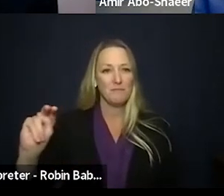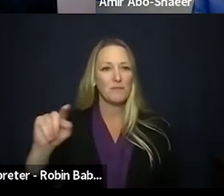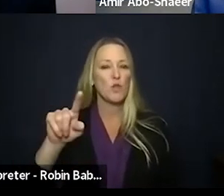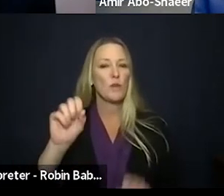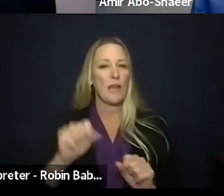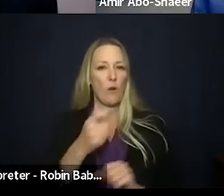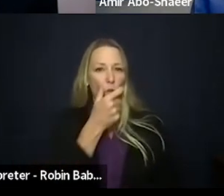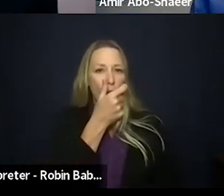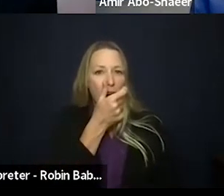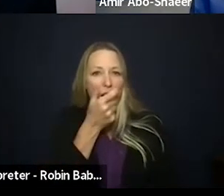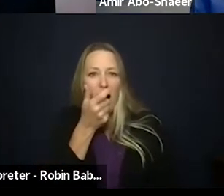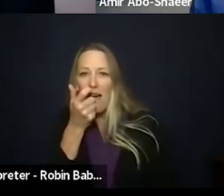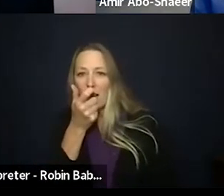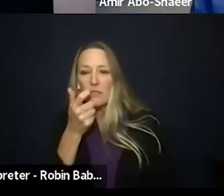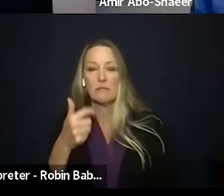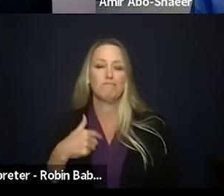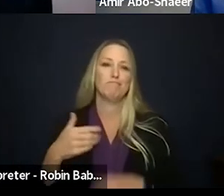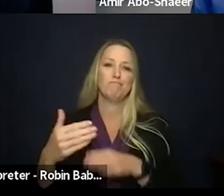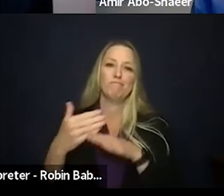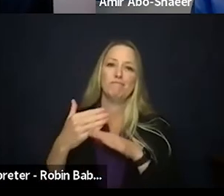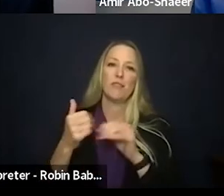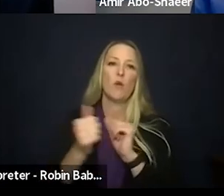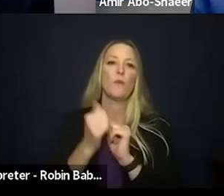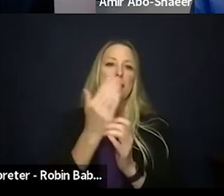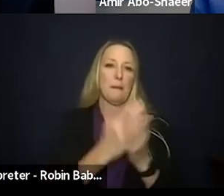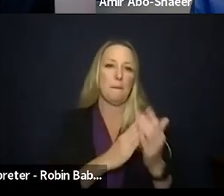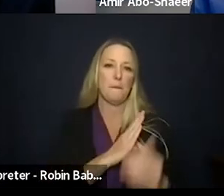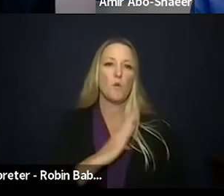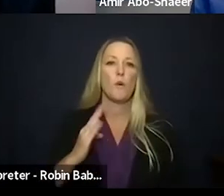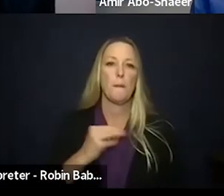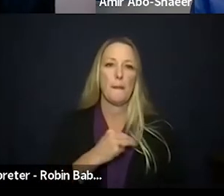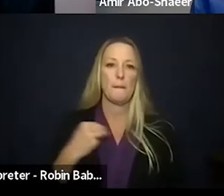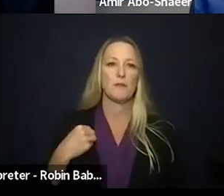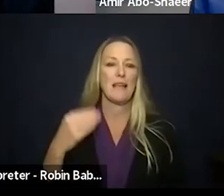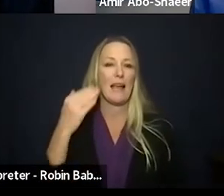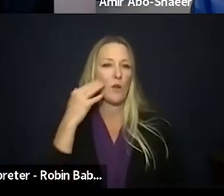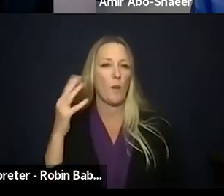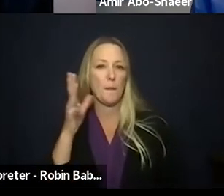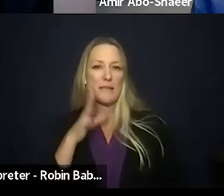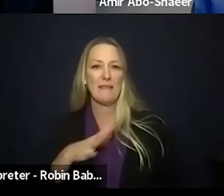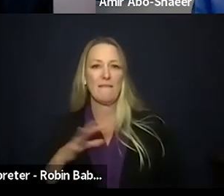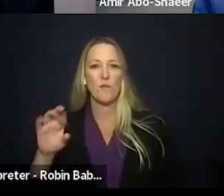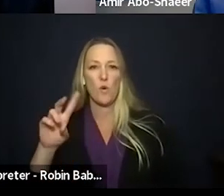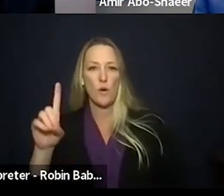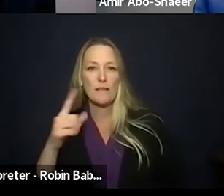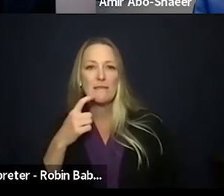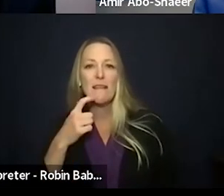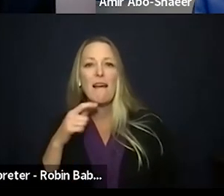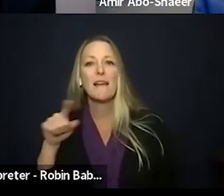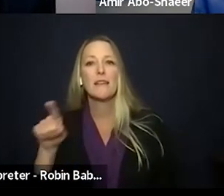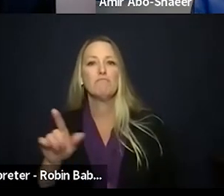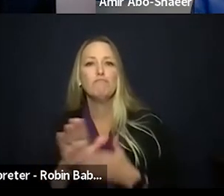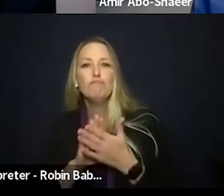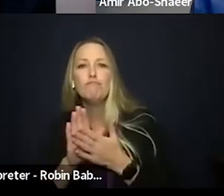again i have shared this with some of the board members and i know miss ford had expressed that she's super interested in construction and